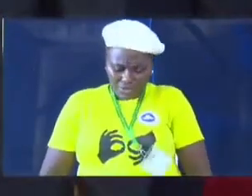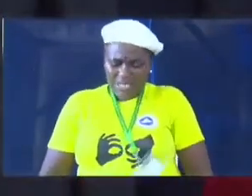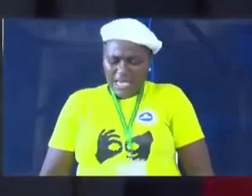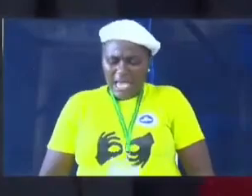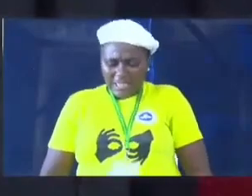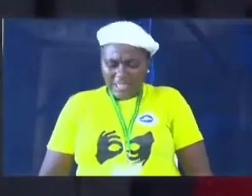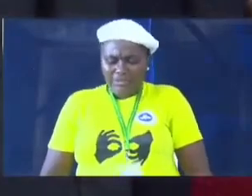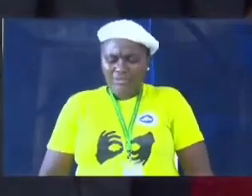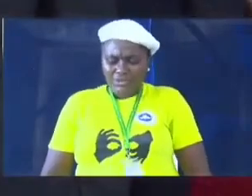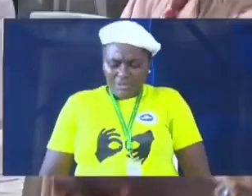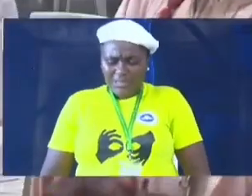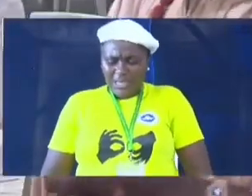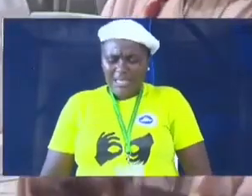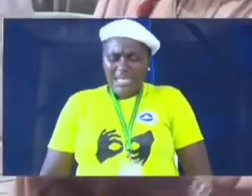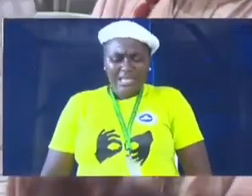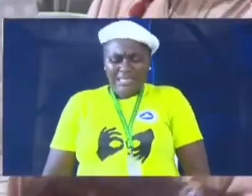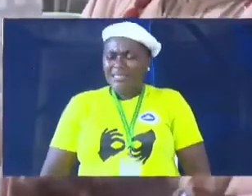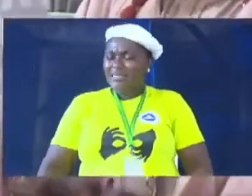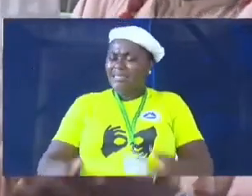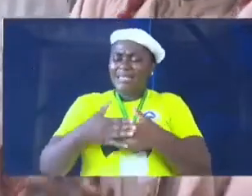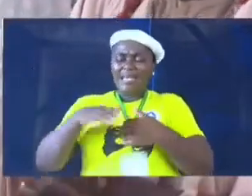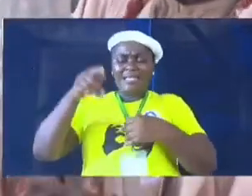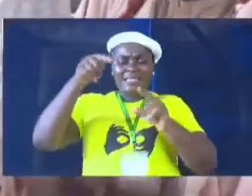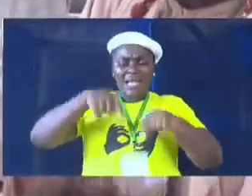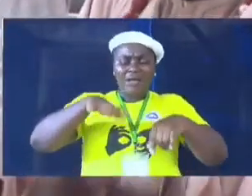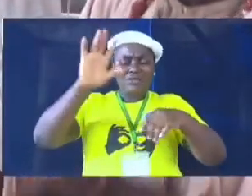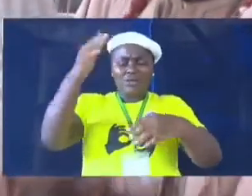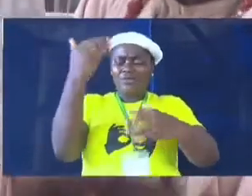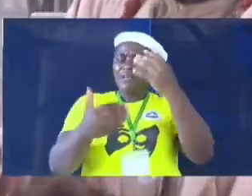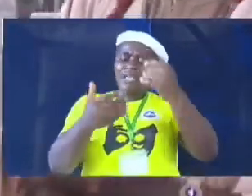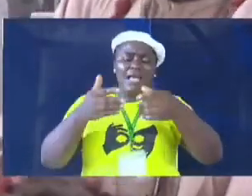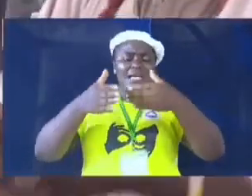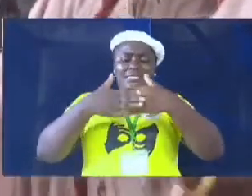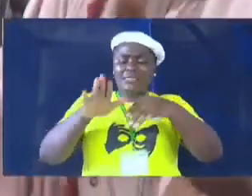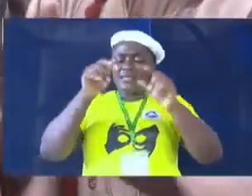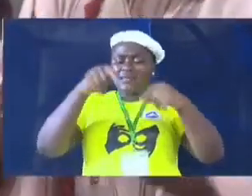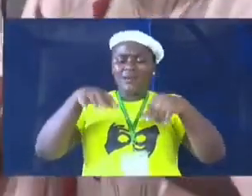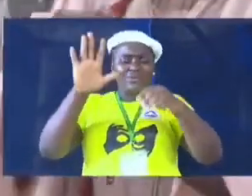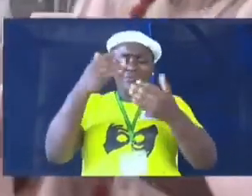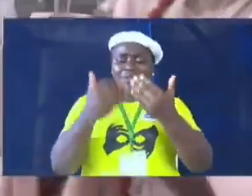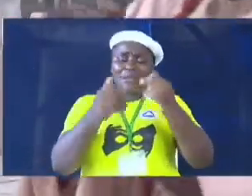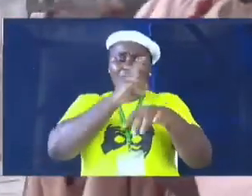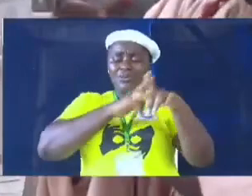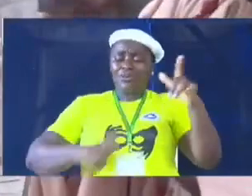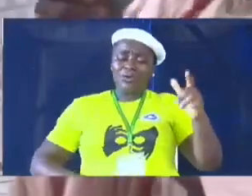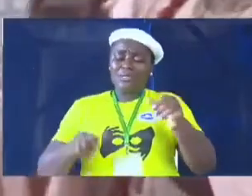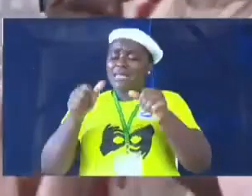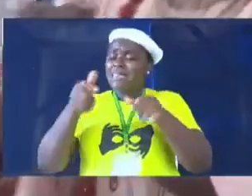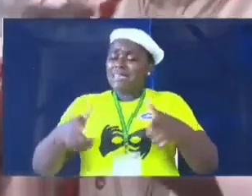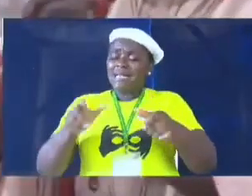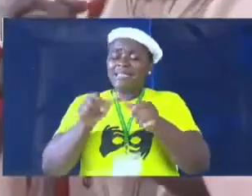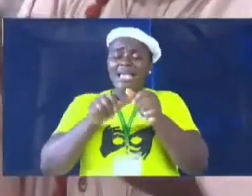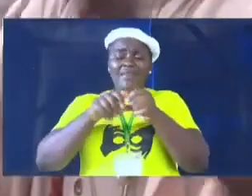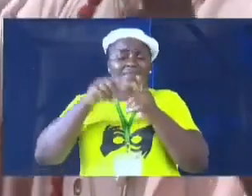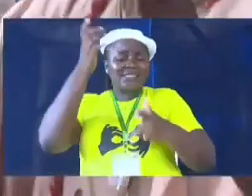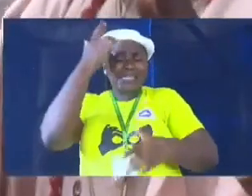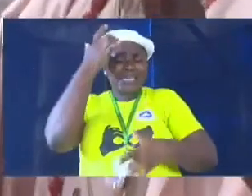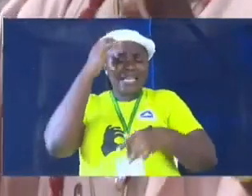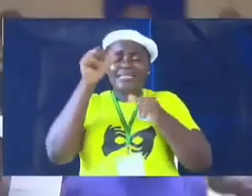Father, send down your fire. Send down your fire now, Lord. Let every sickness,